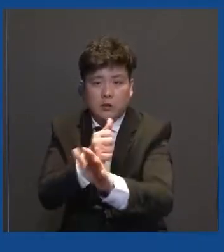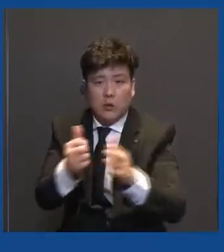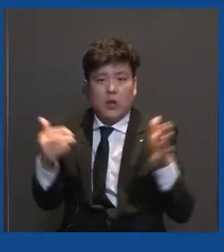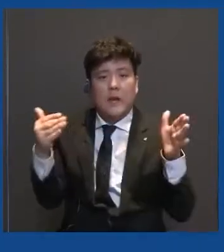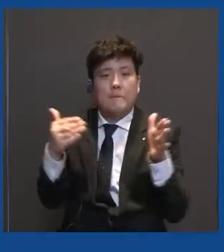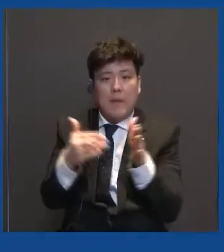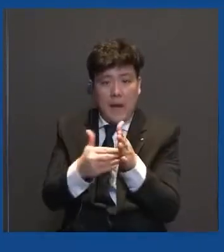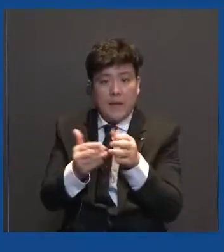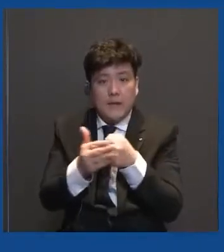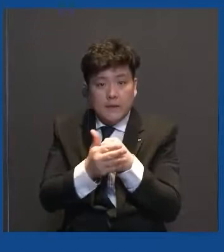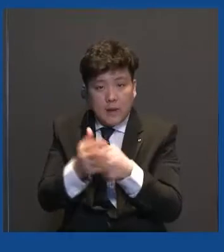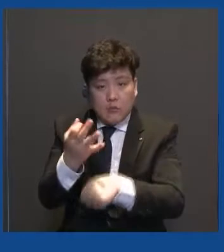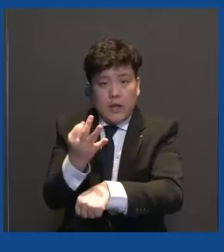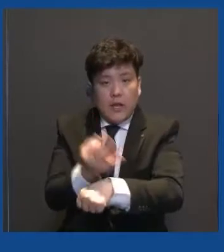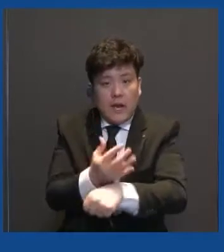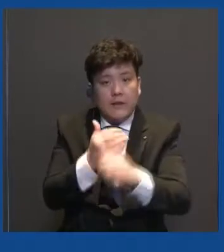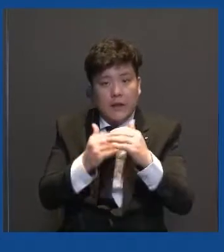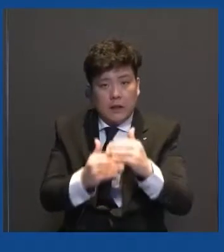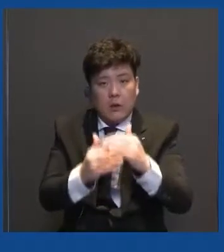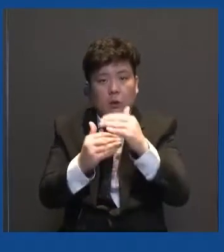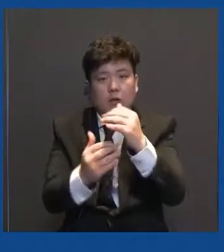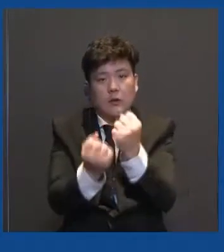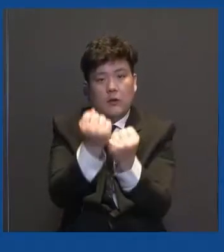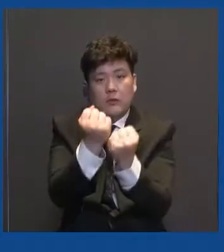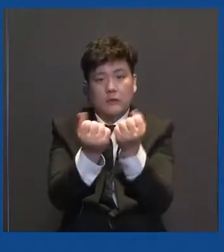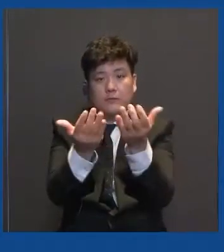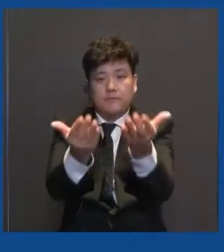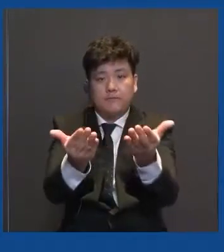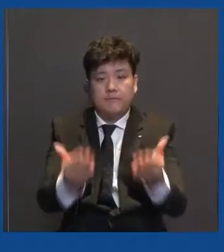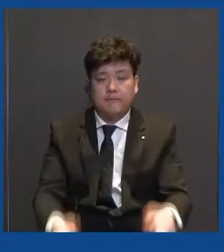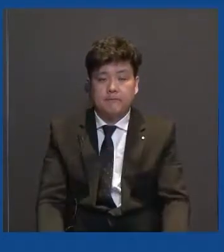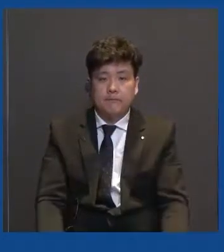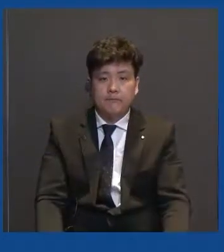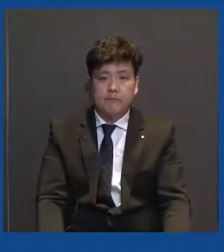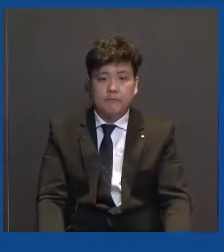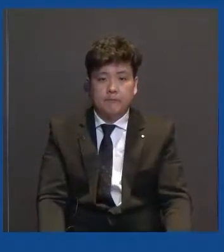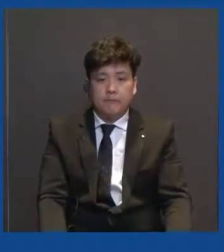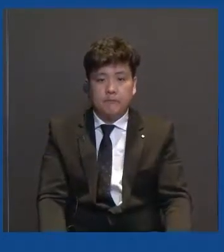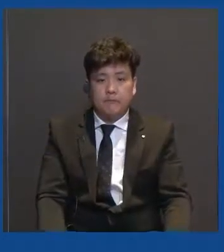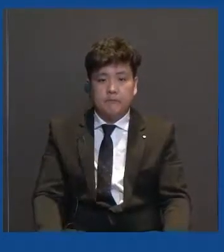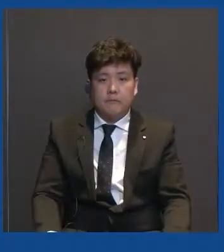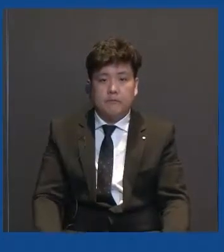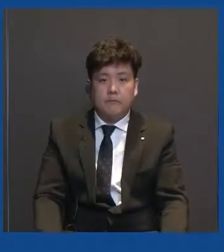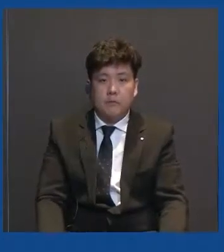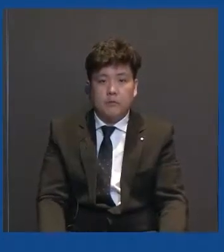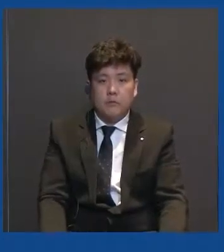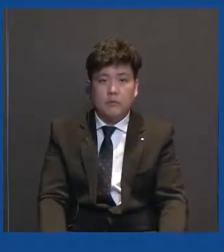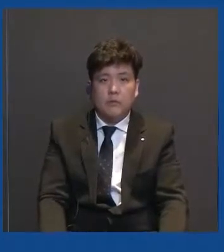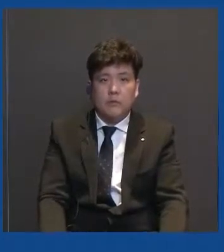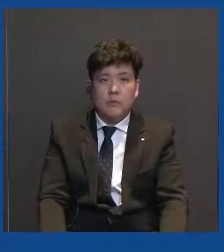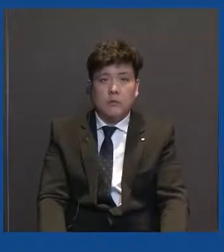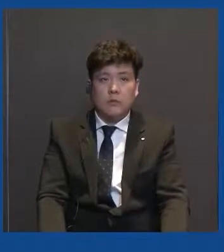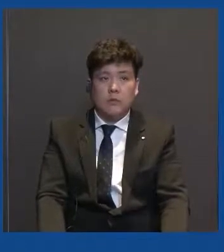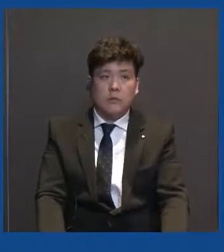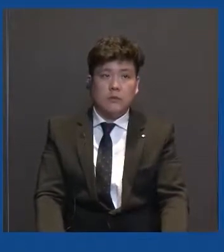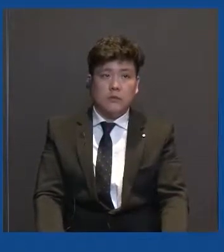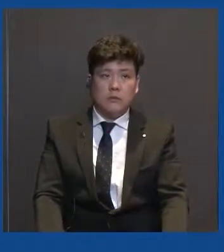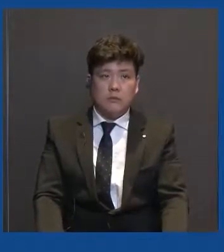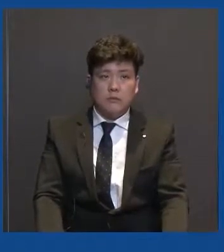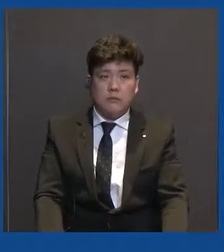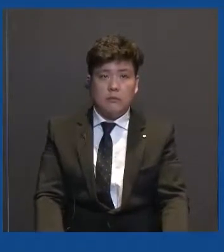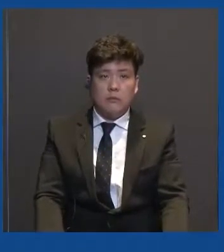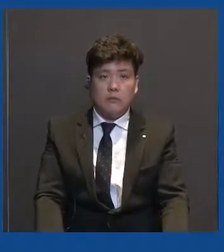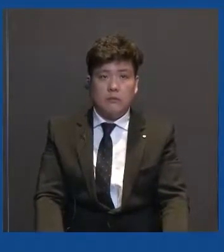since all the speakers and the discussants have been introduced already, let me just tell you about some housekeeping